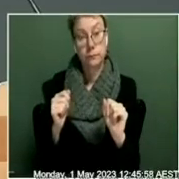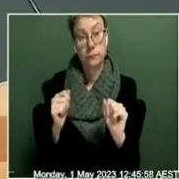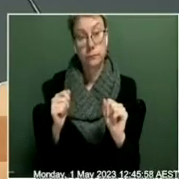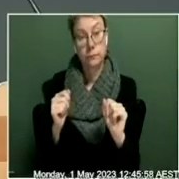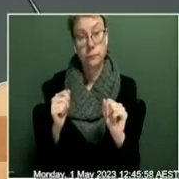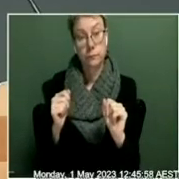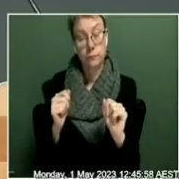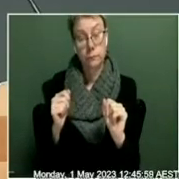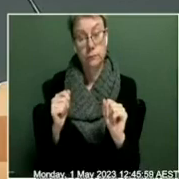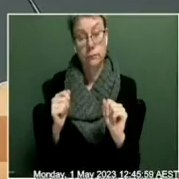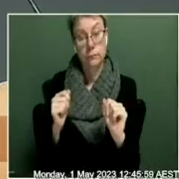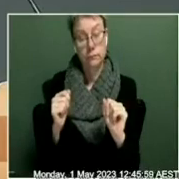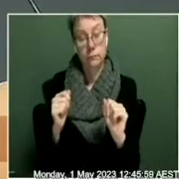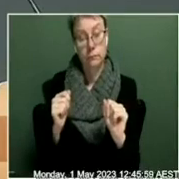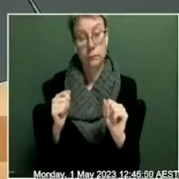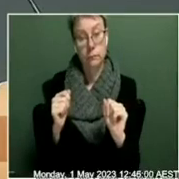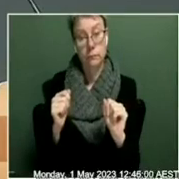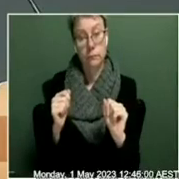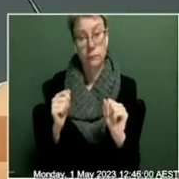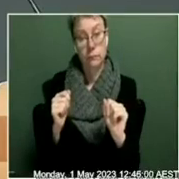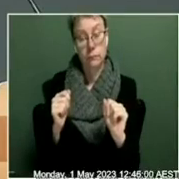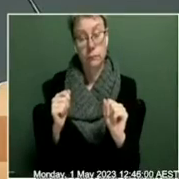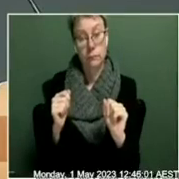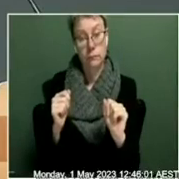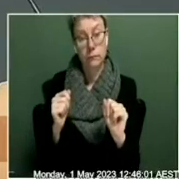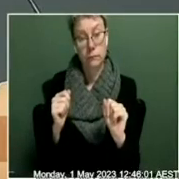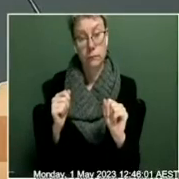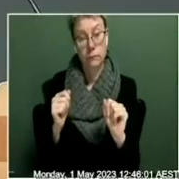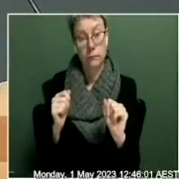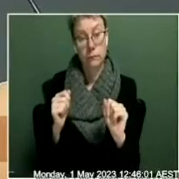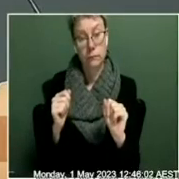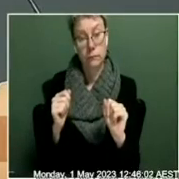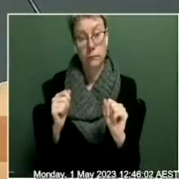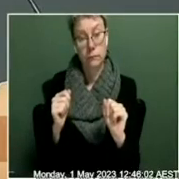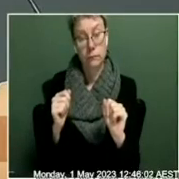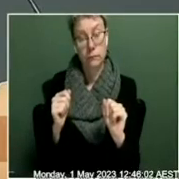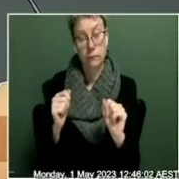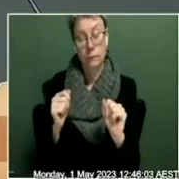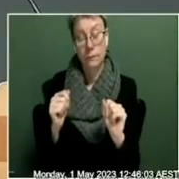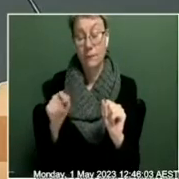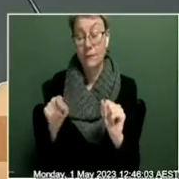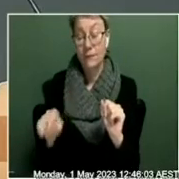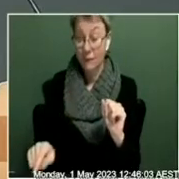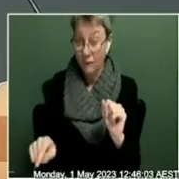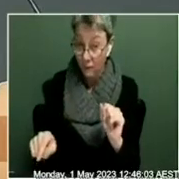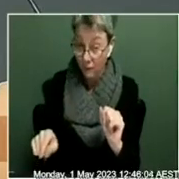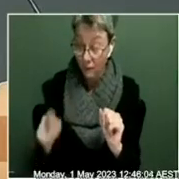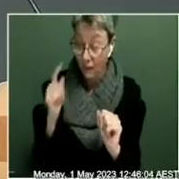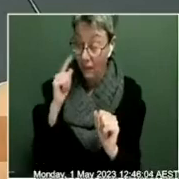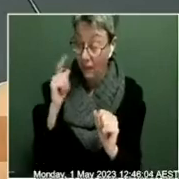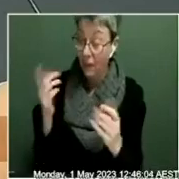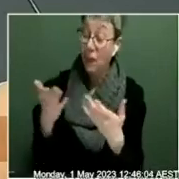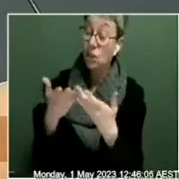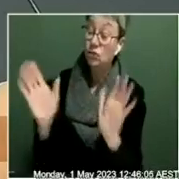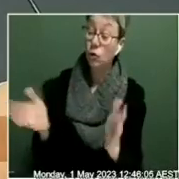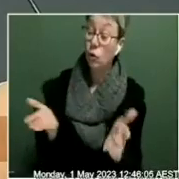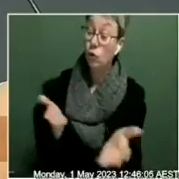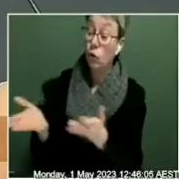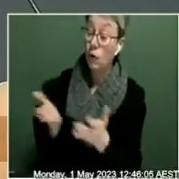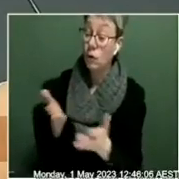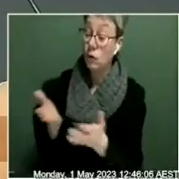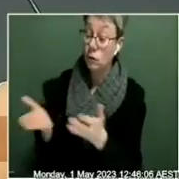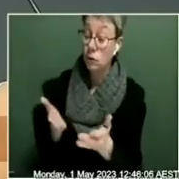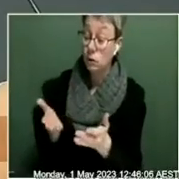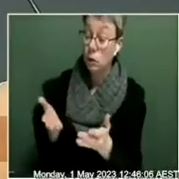services, or in the longer run, do you accept that they should be met within